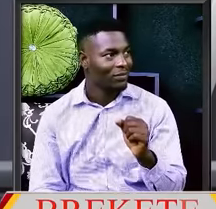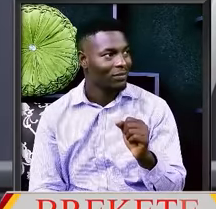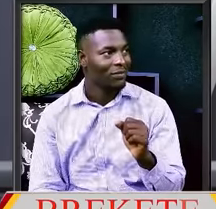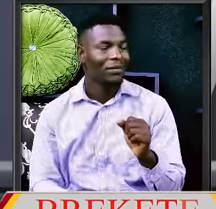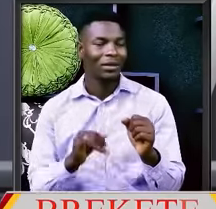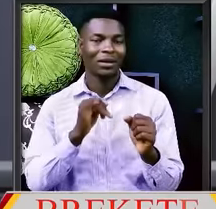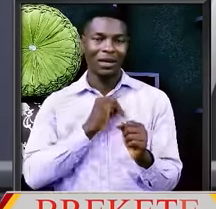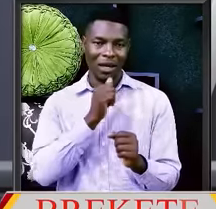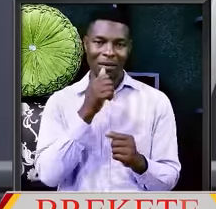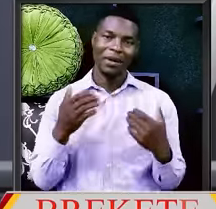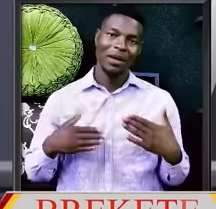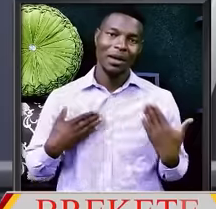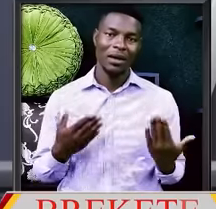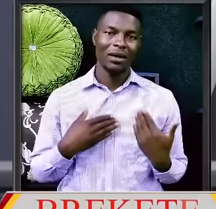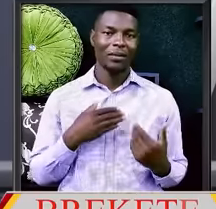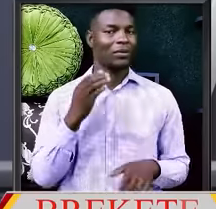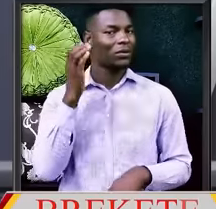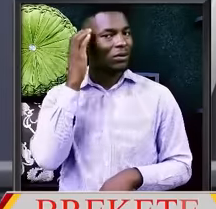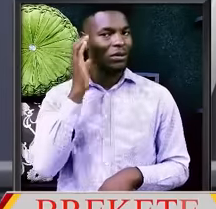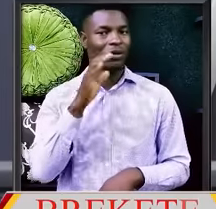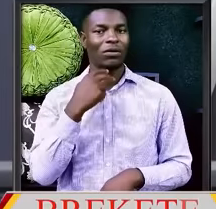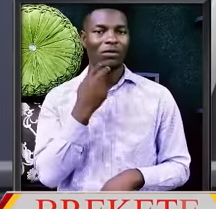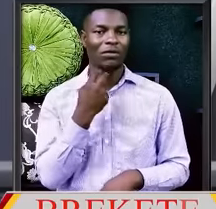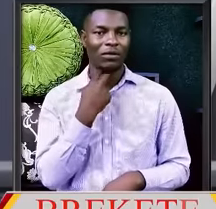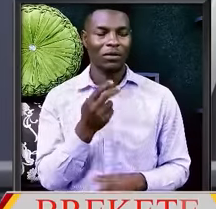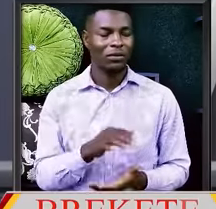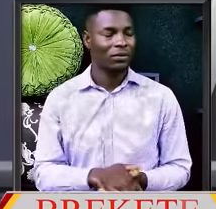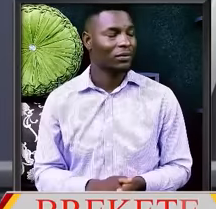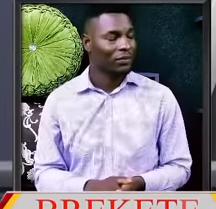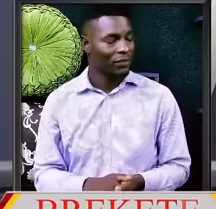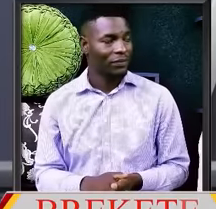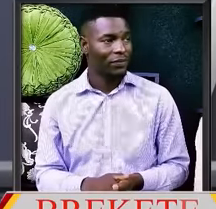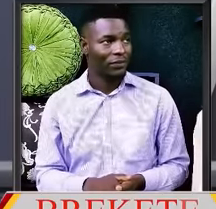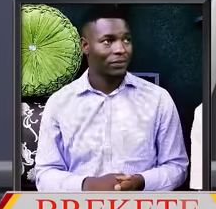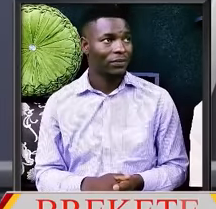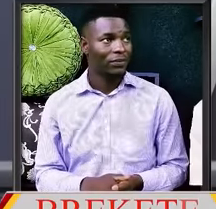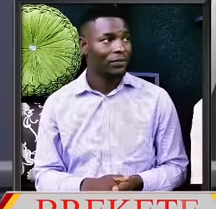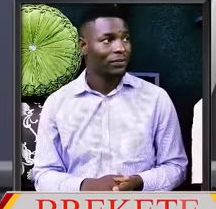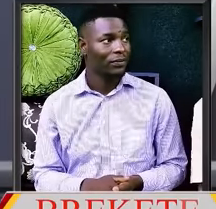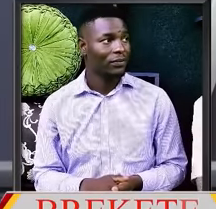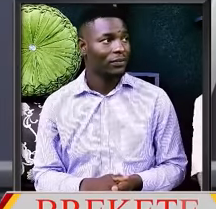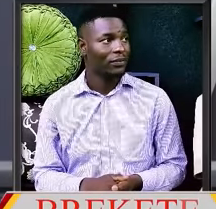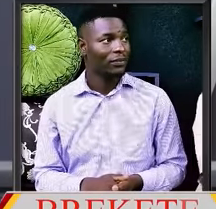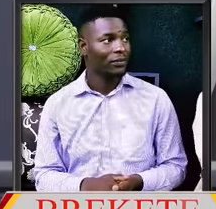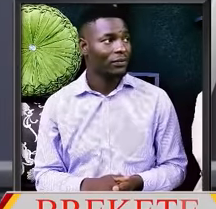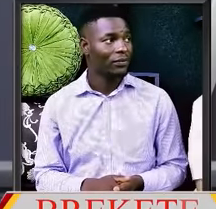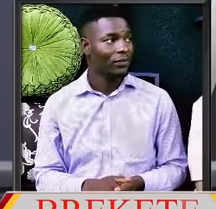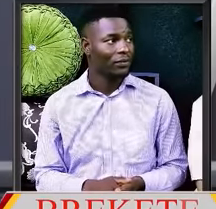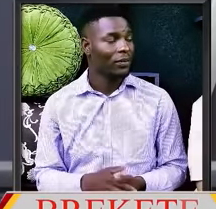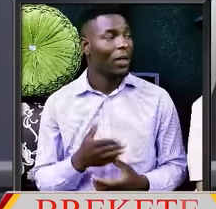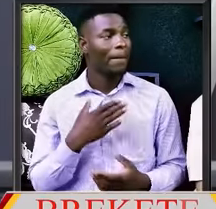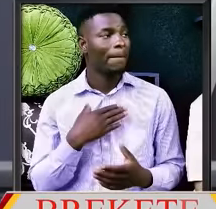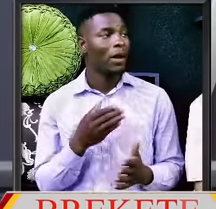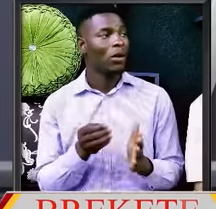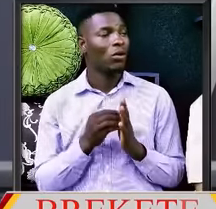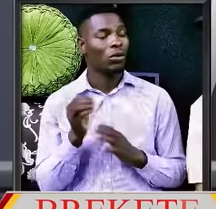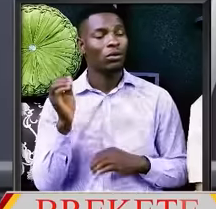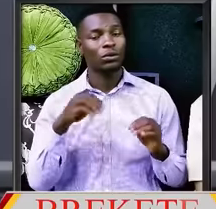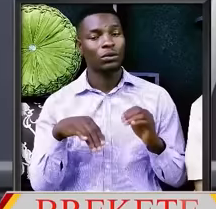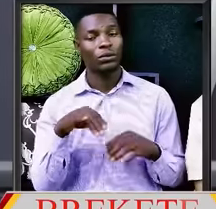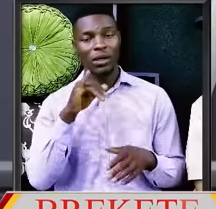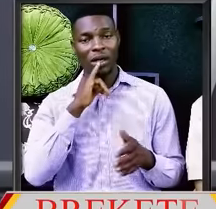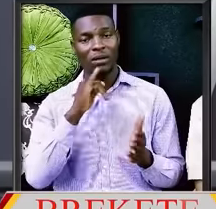I'm so happy I can hear your voice today, and thanks for all you've been doing. So my simple contribution is